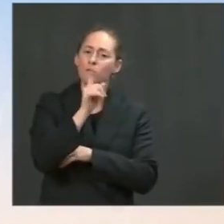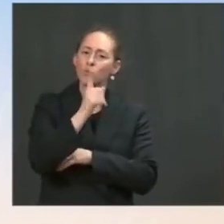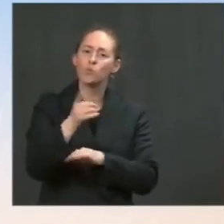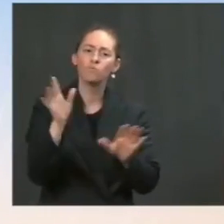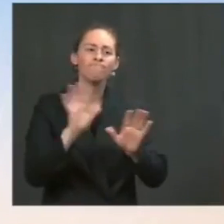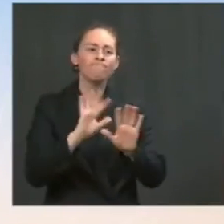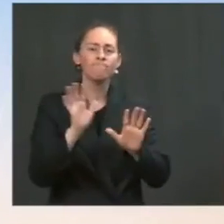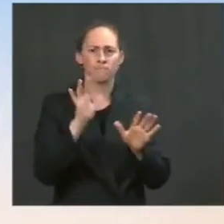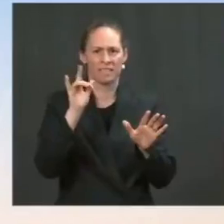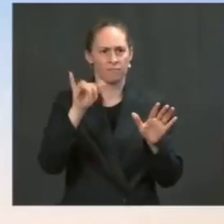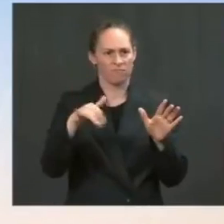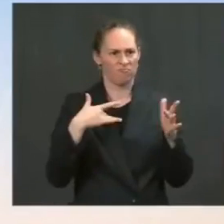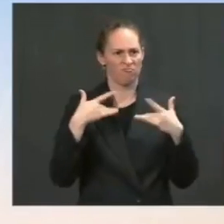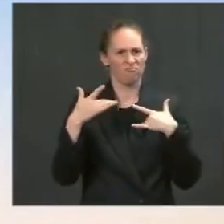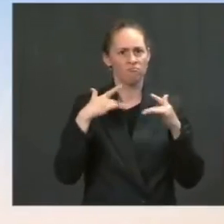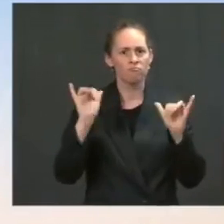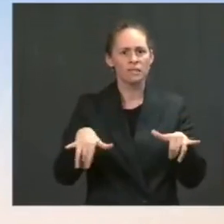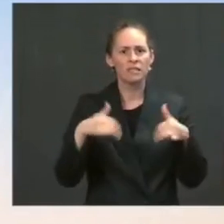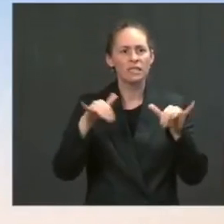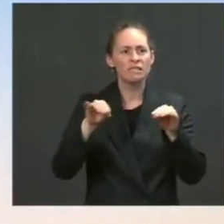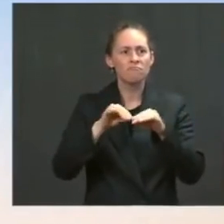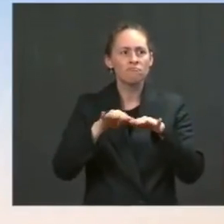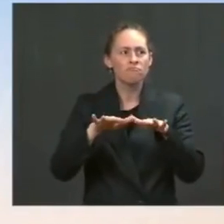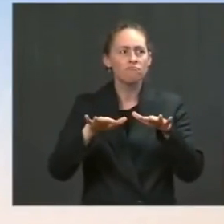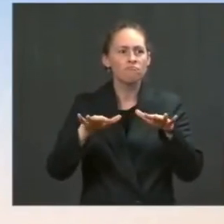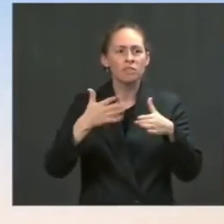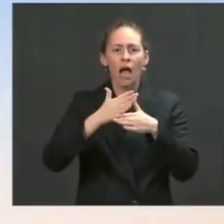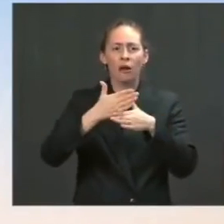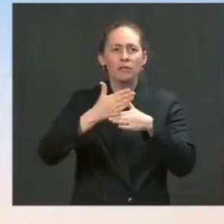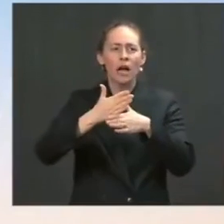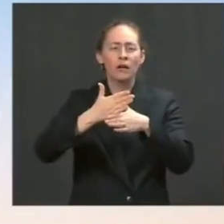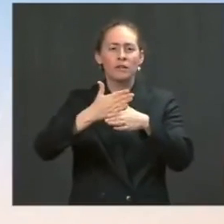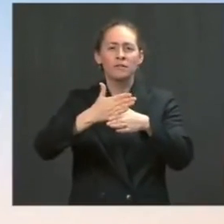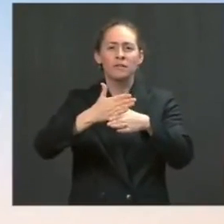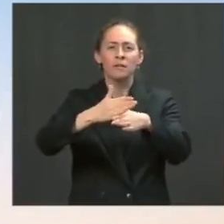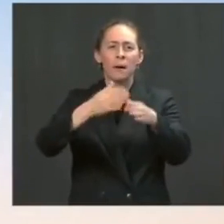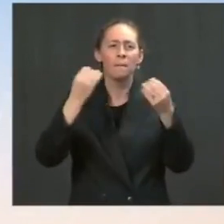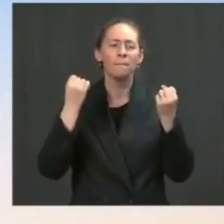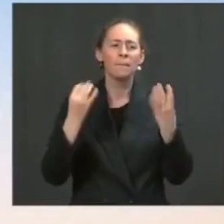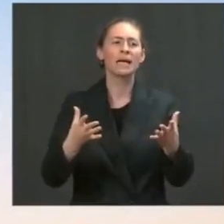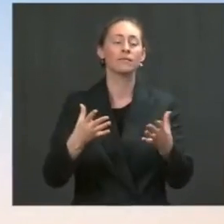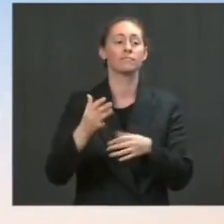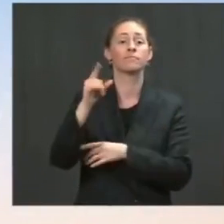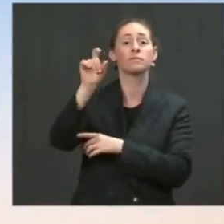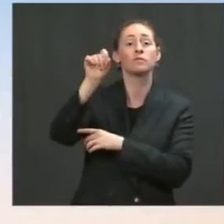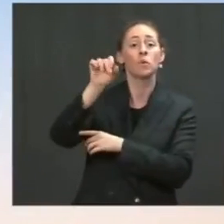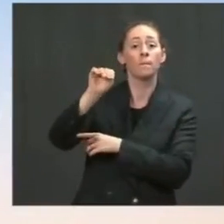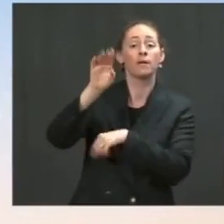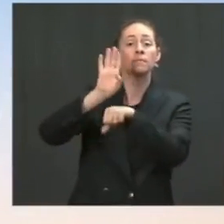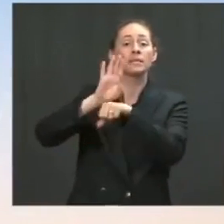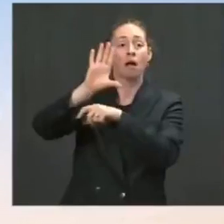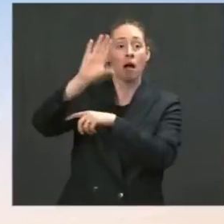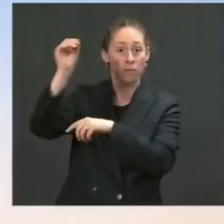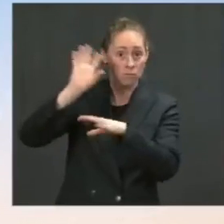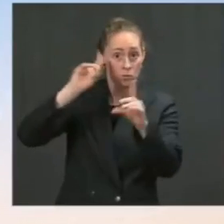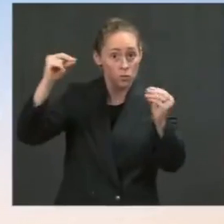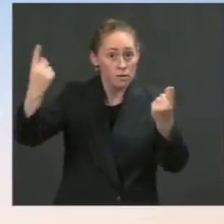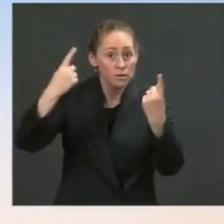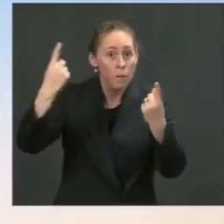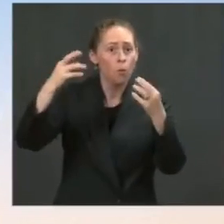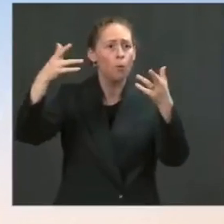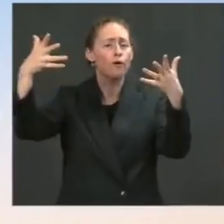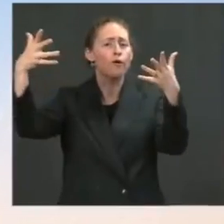but a persistent narrative that we and many have seen, and we want to know that the social media platforms are taking steps to address it. That is